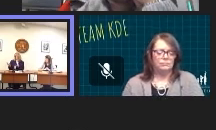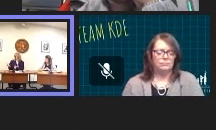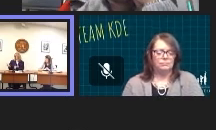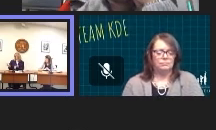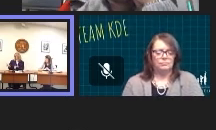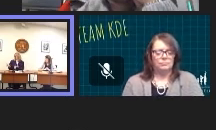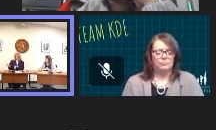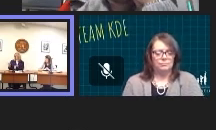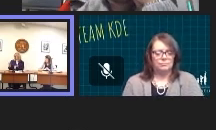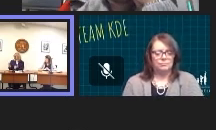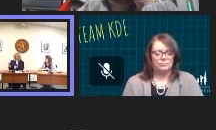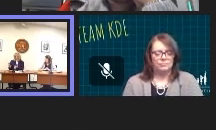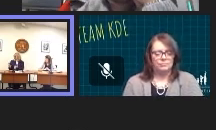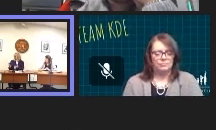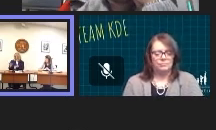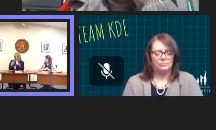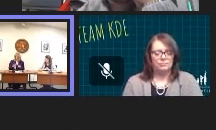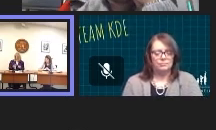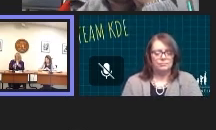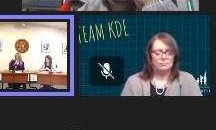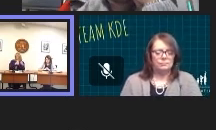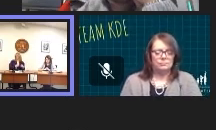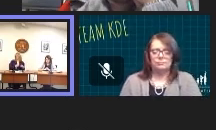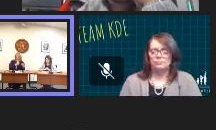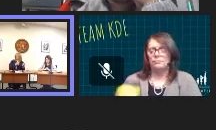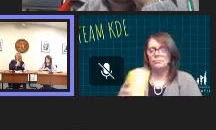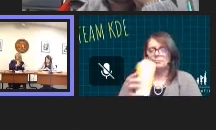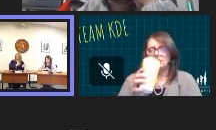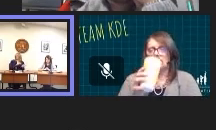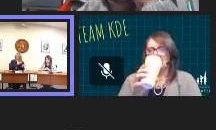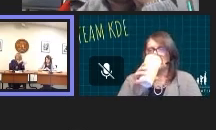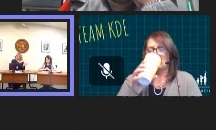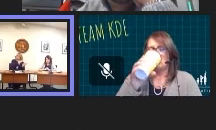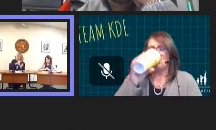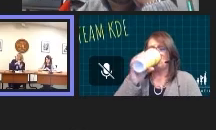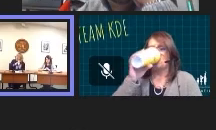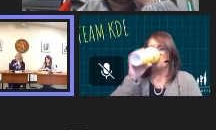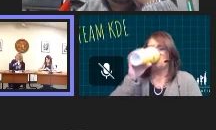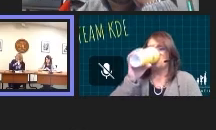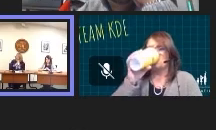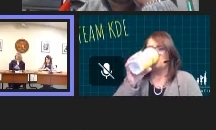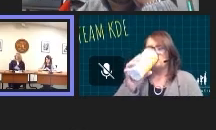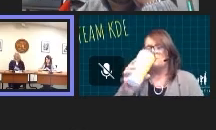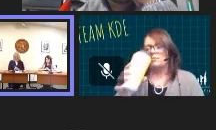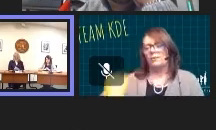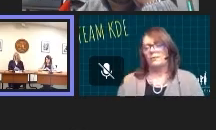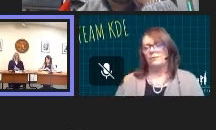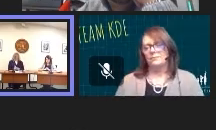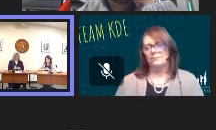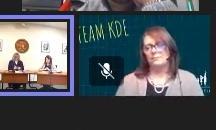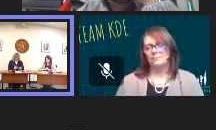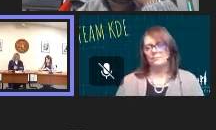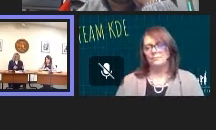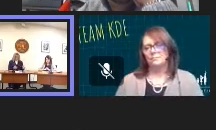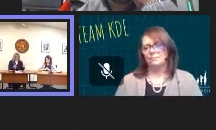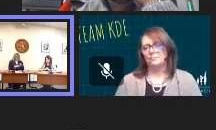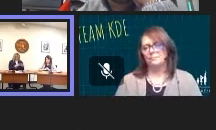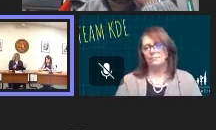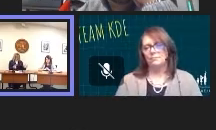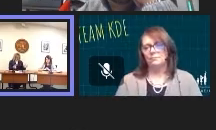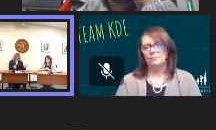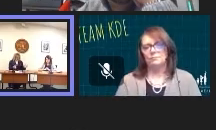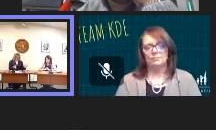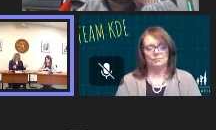own school students, your classrooms, individual students. You can see who falls into which category. So